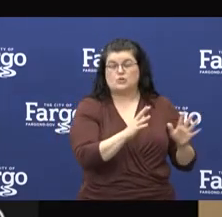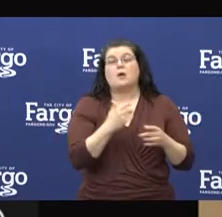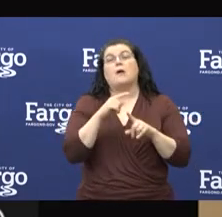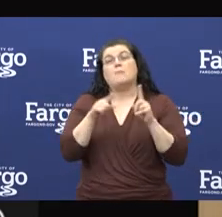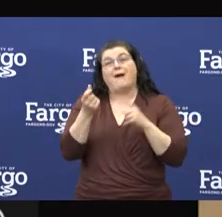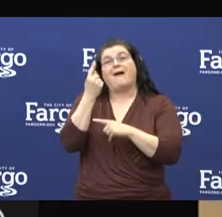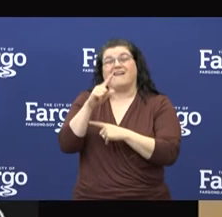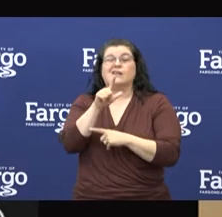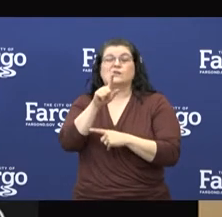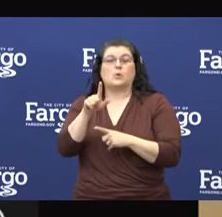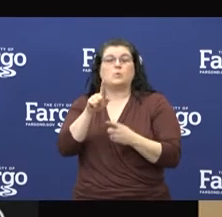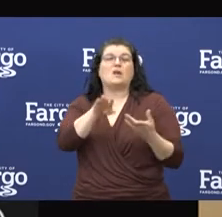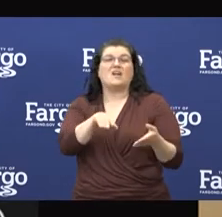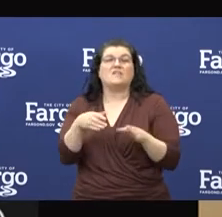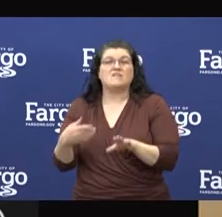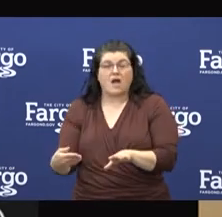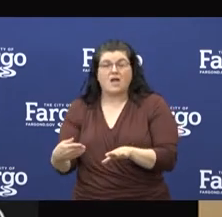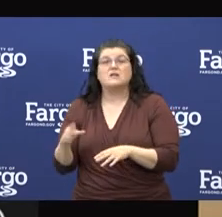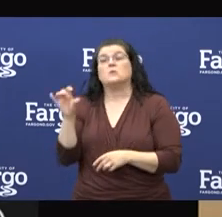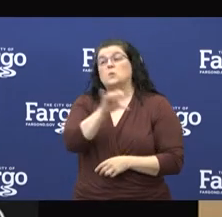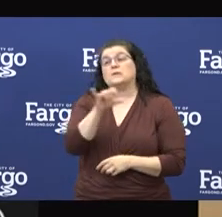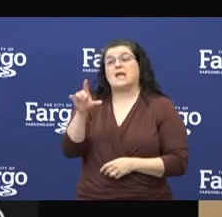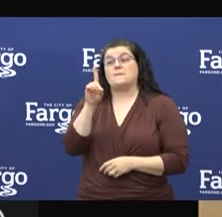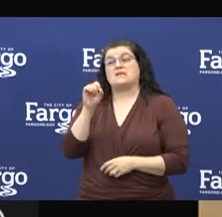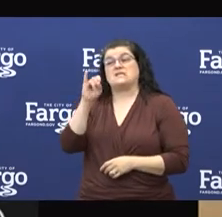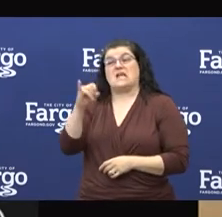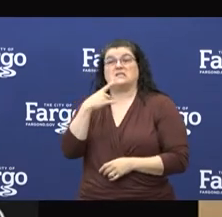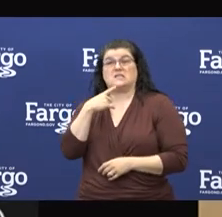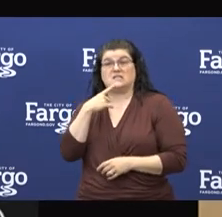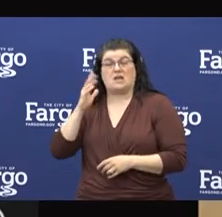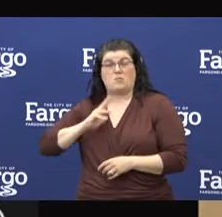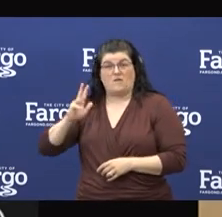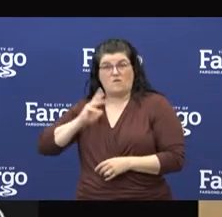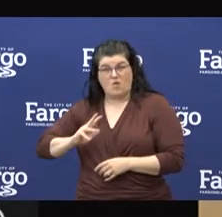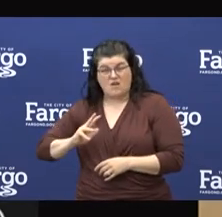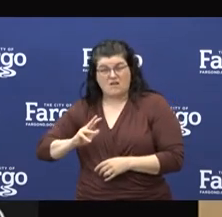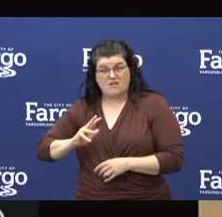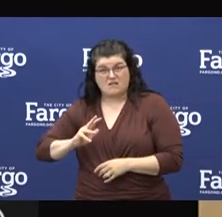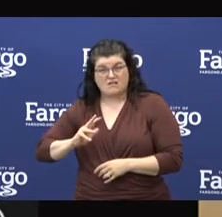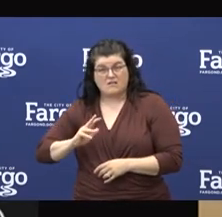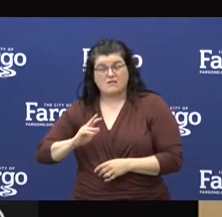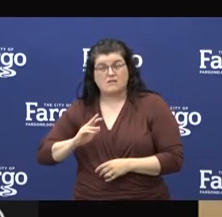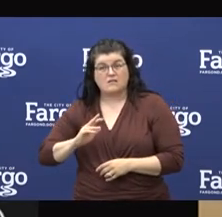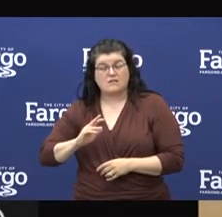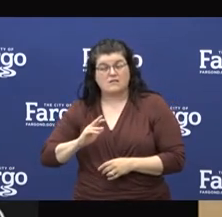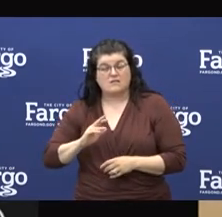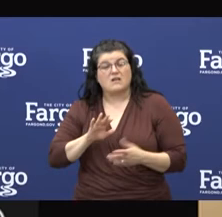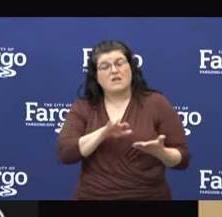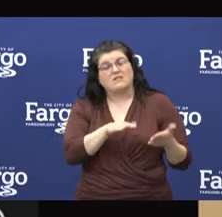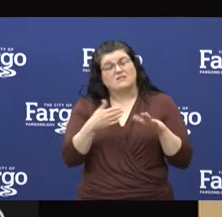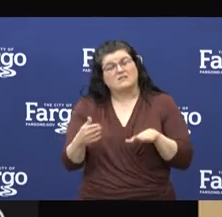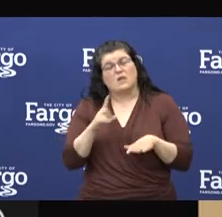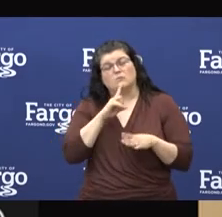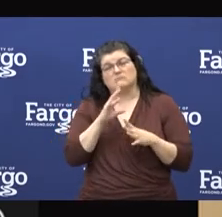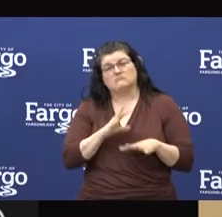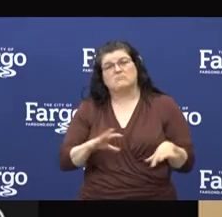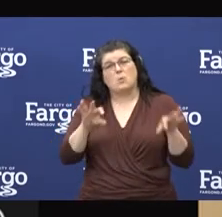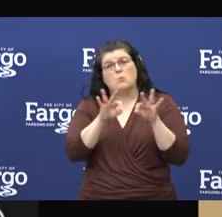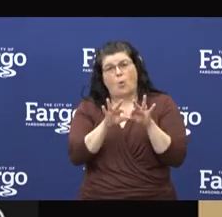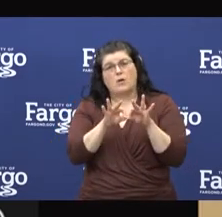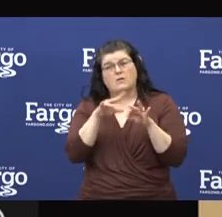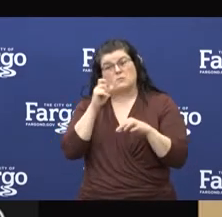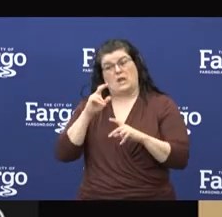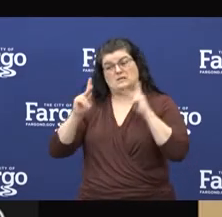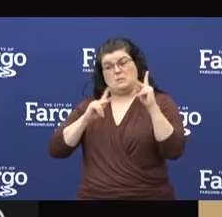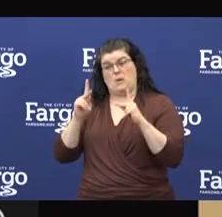deaths. And as Desi mentioned earlier, the deaths are important in the fact that loved